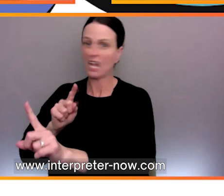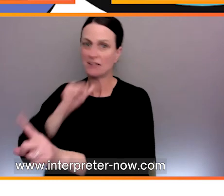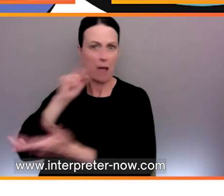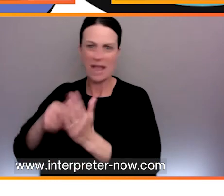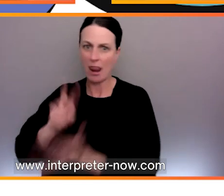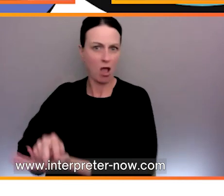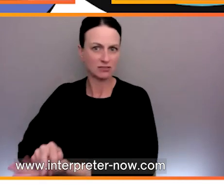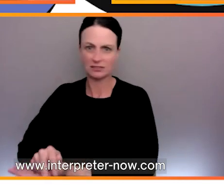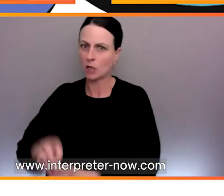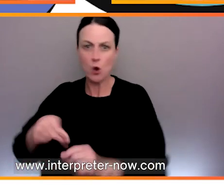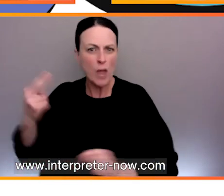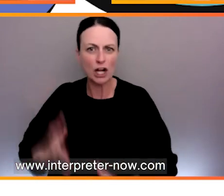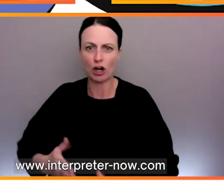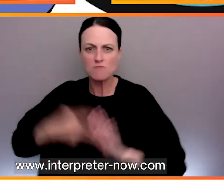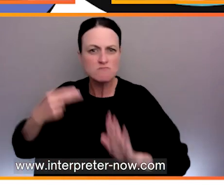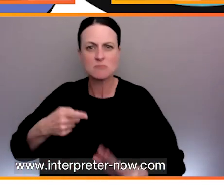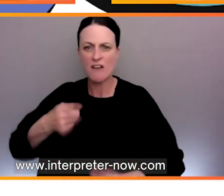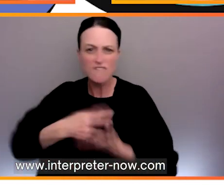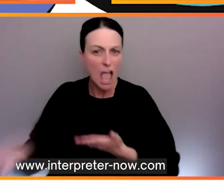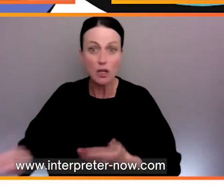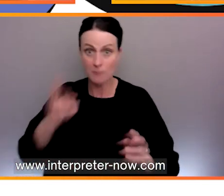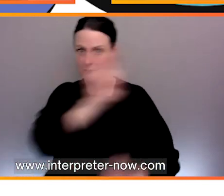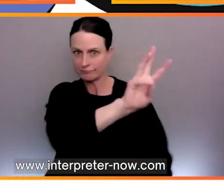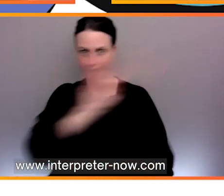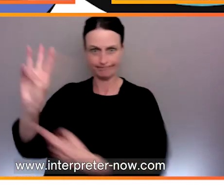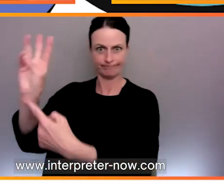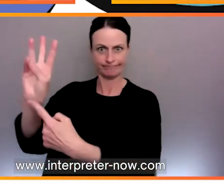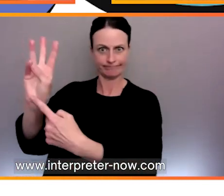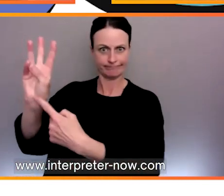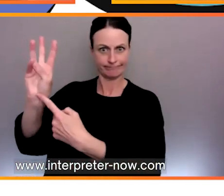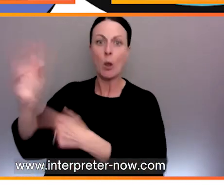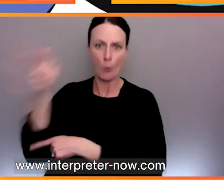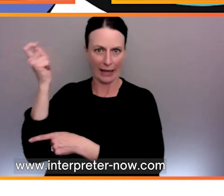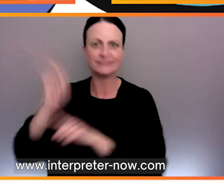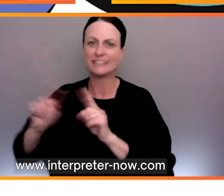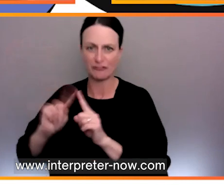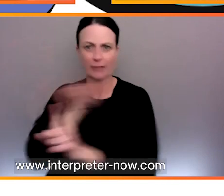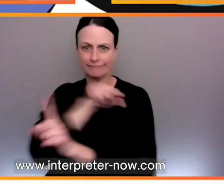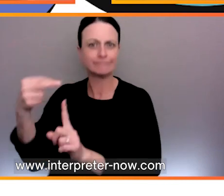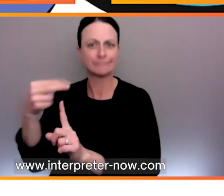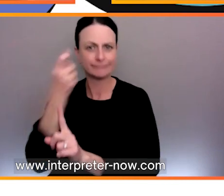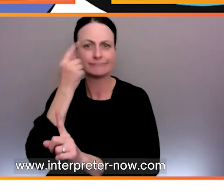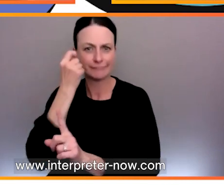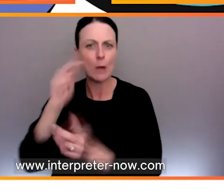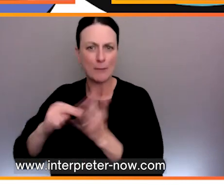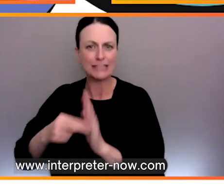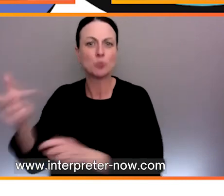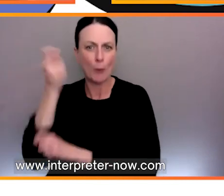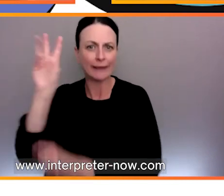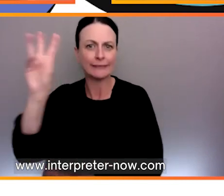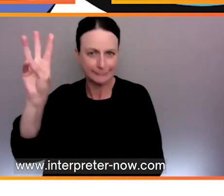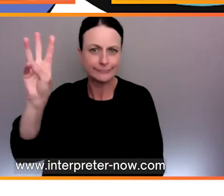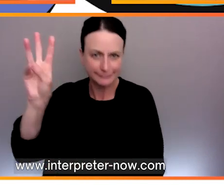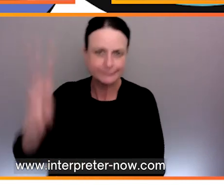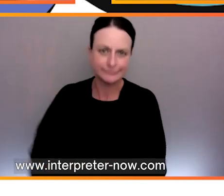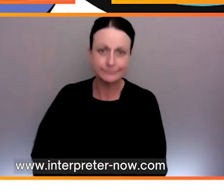mean that's your win. And that took me a long time to sort of get my head around that. Oh, there's different definitions